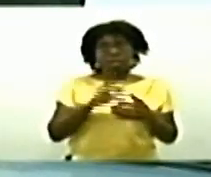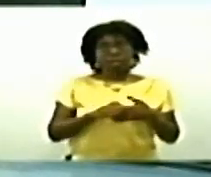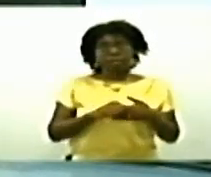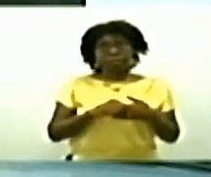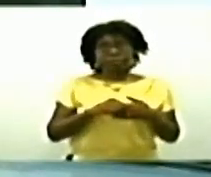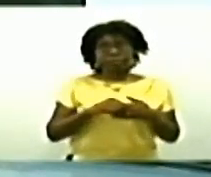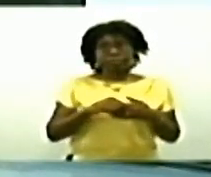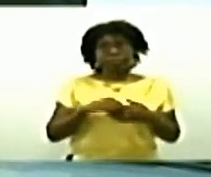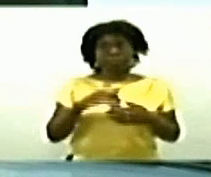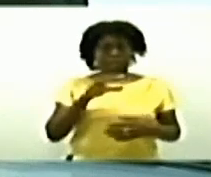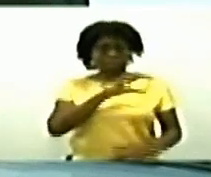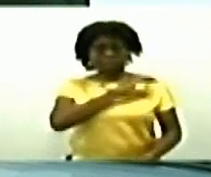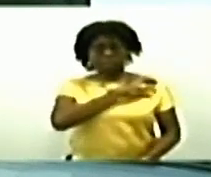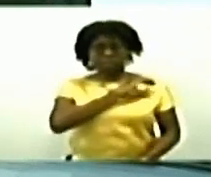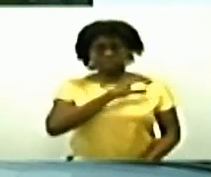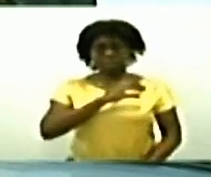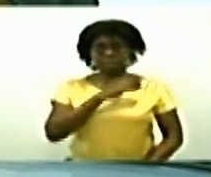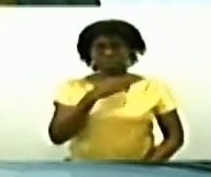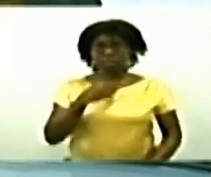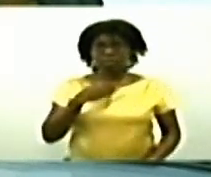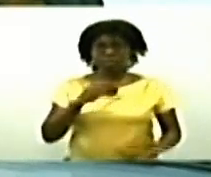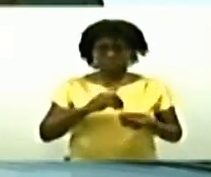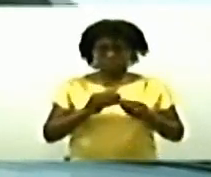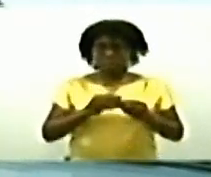just on that Locust Street.